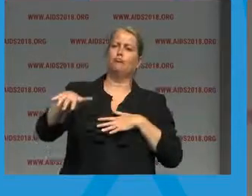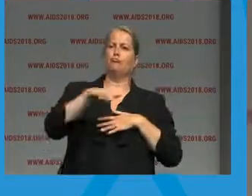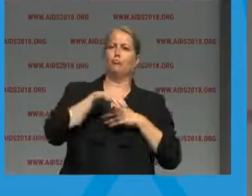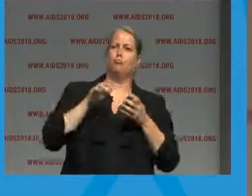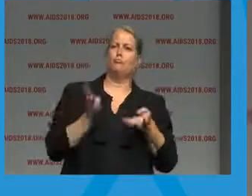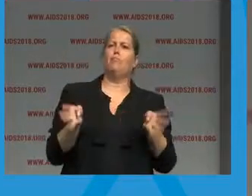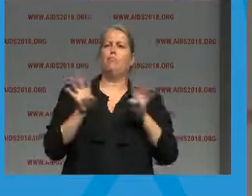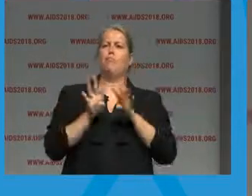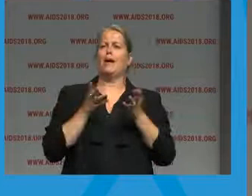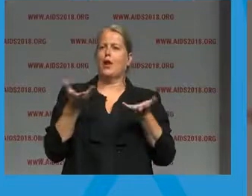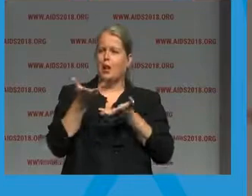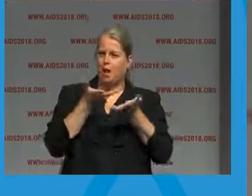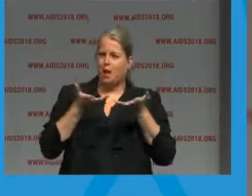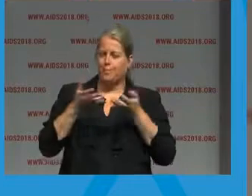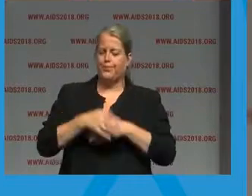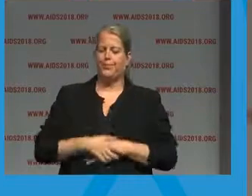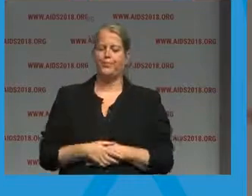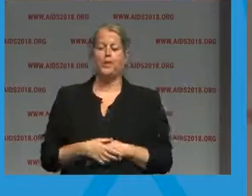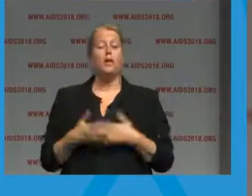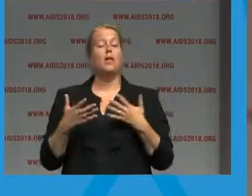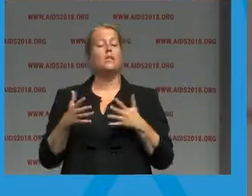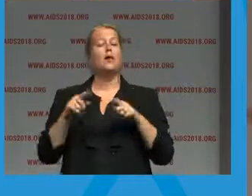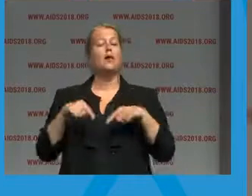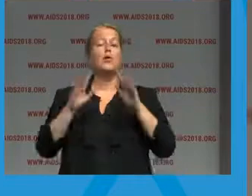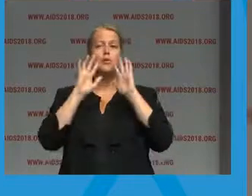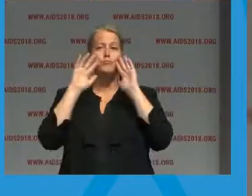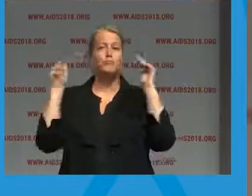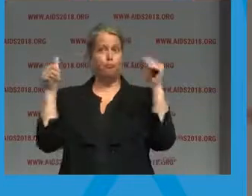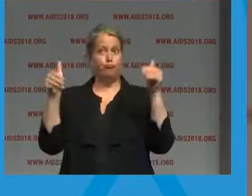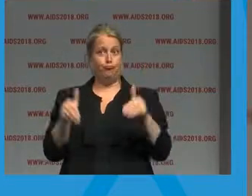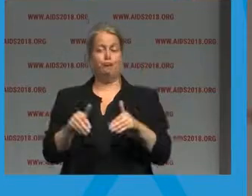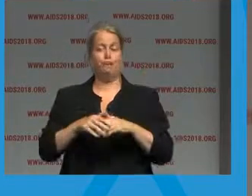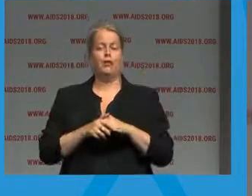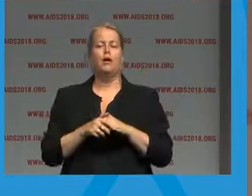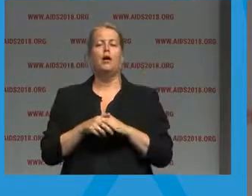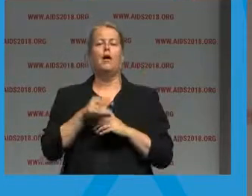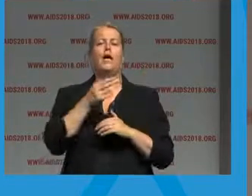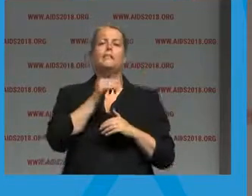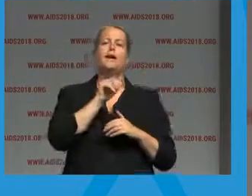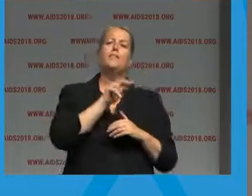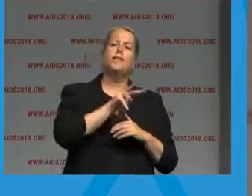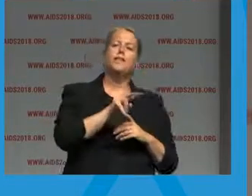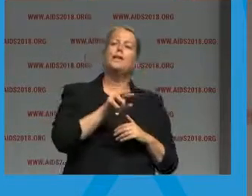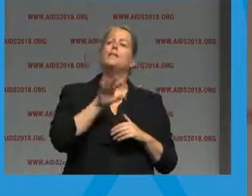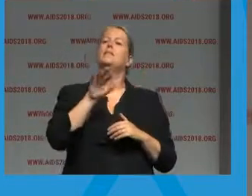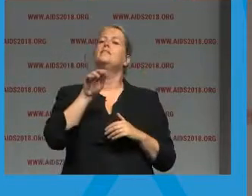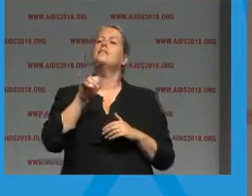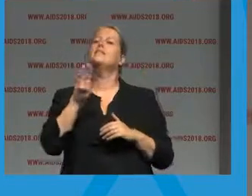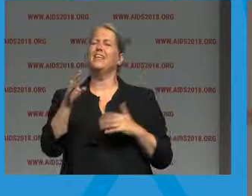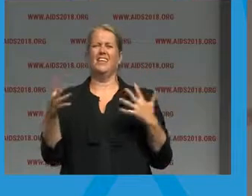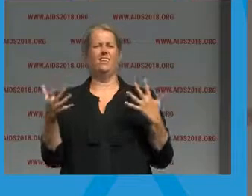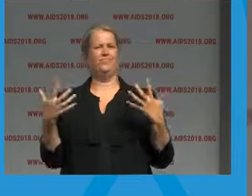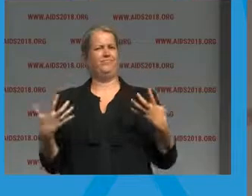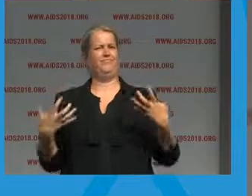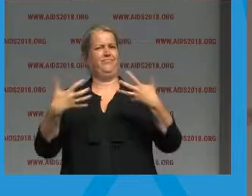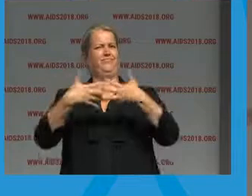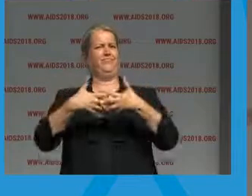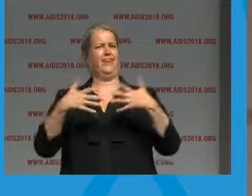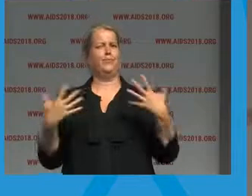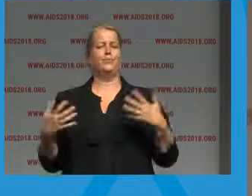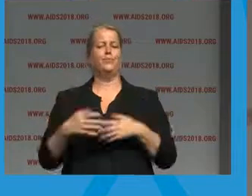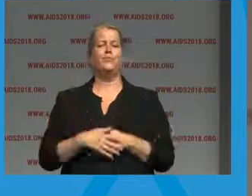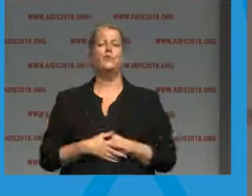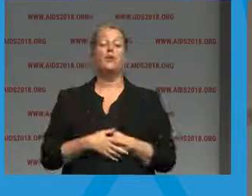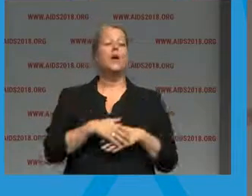going to focus more specifically on the HIV-TB connections, the